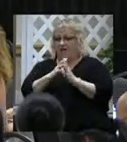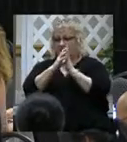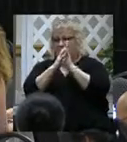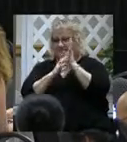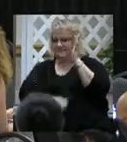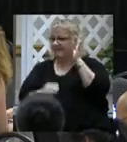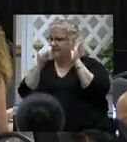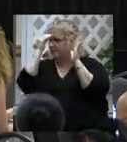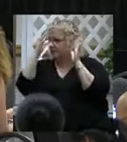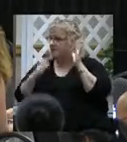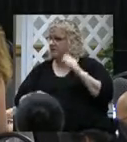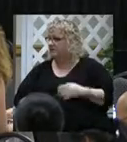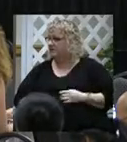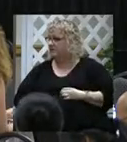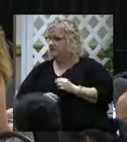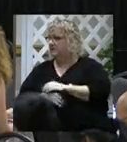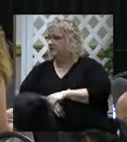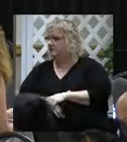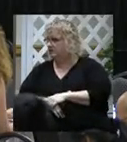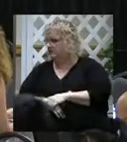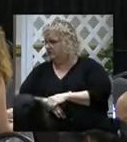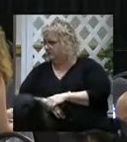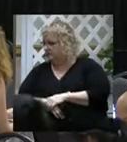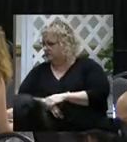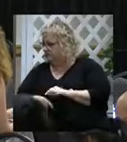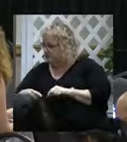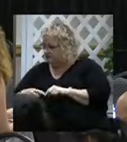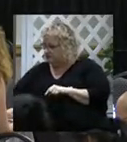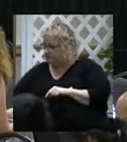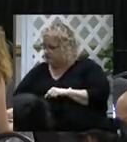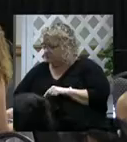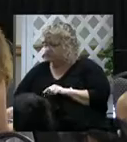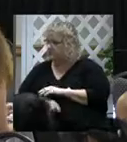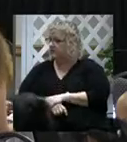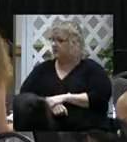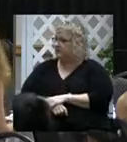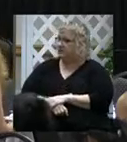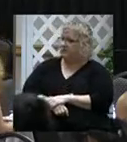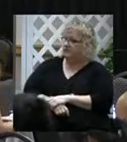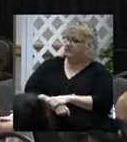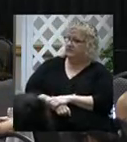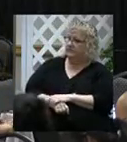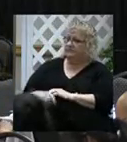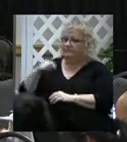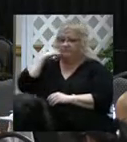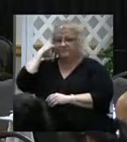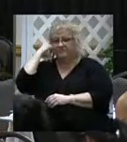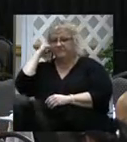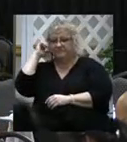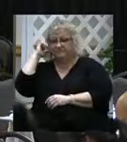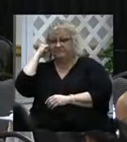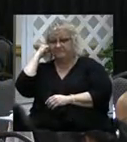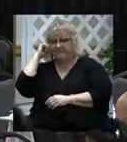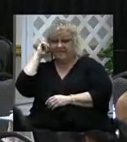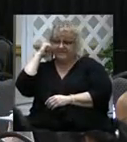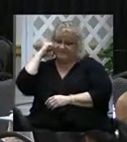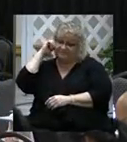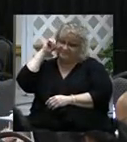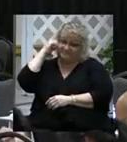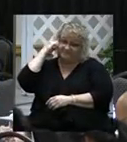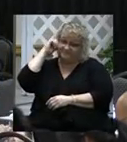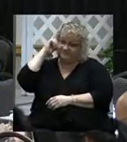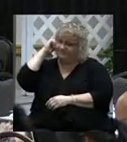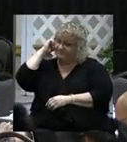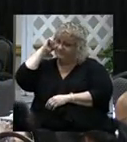information available through the handouts, and Elena has indicated she's open for questions as well, and hopefully we'll have a few minutes for that after our